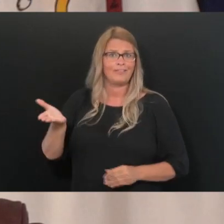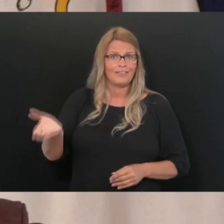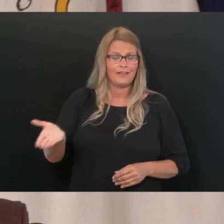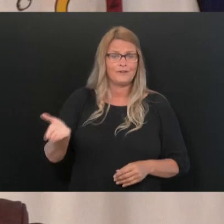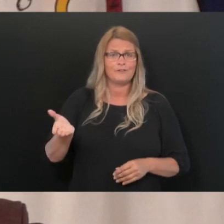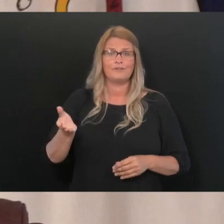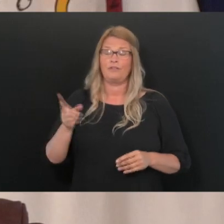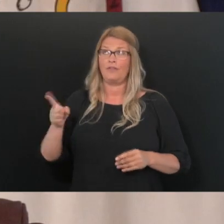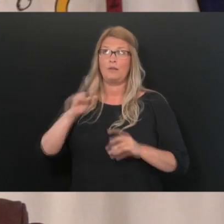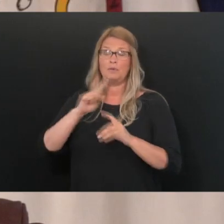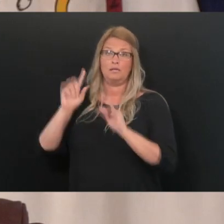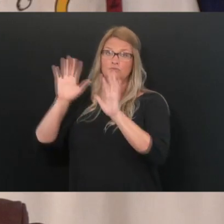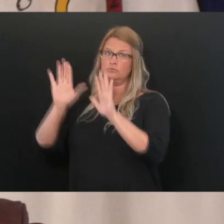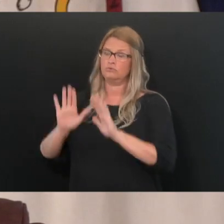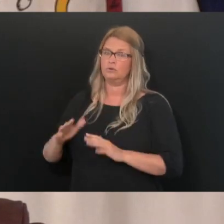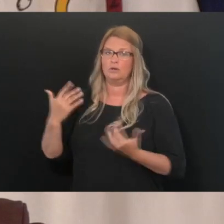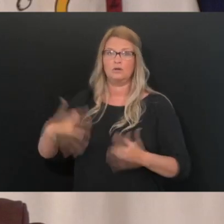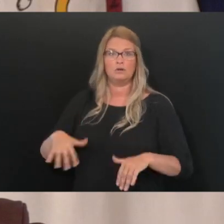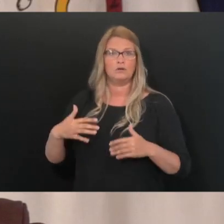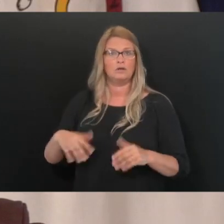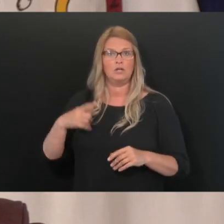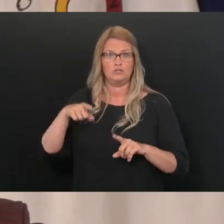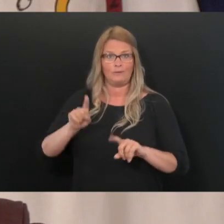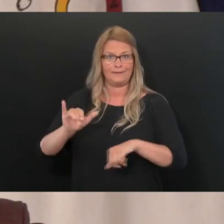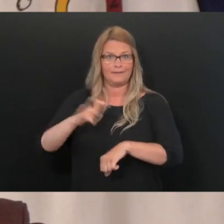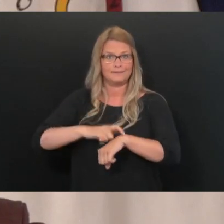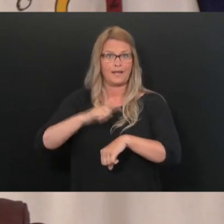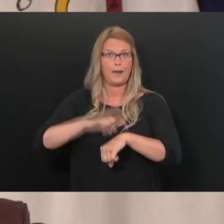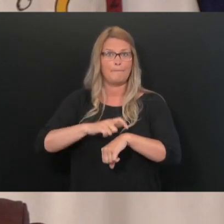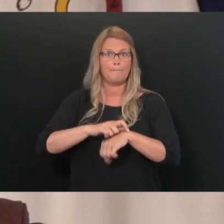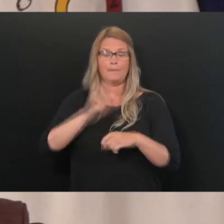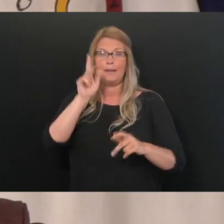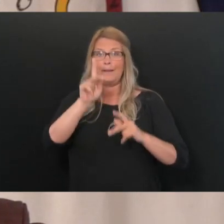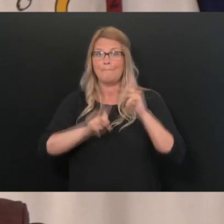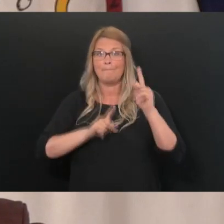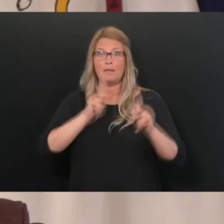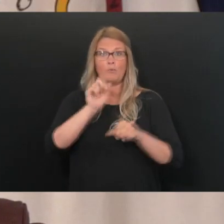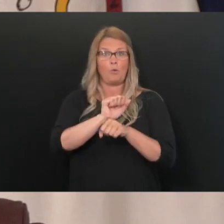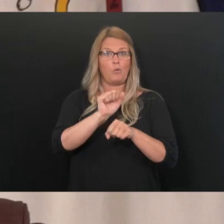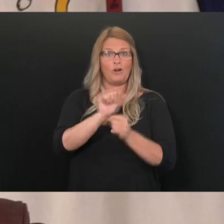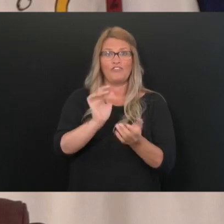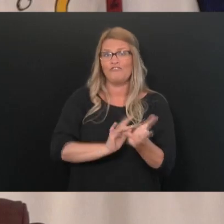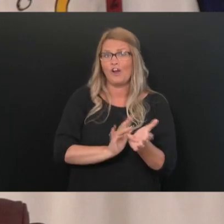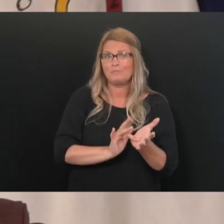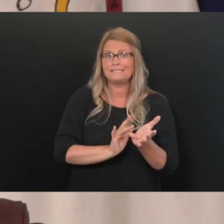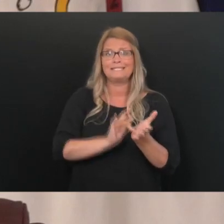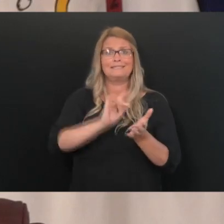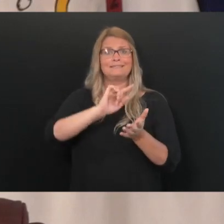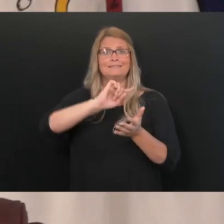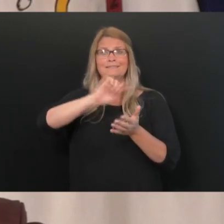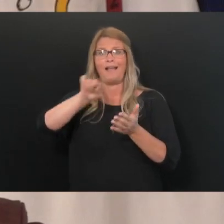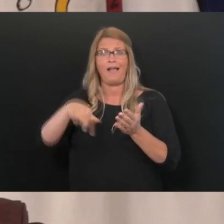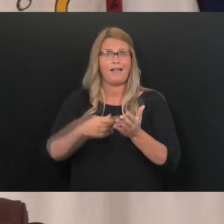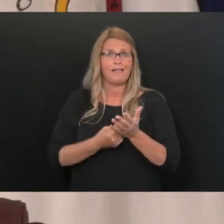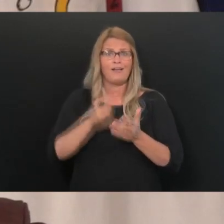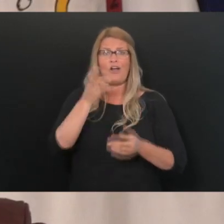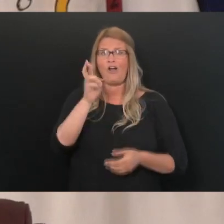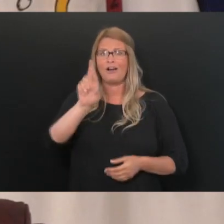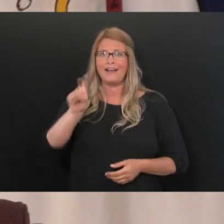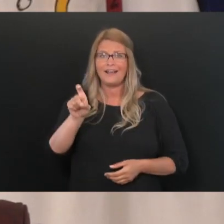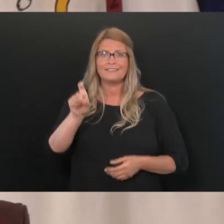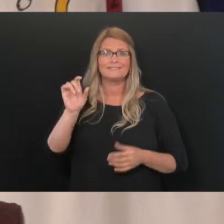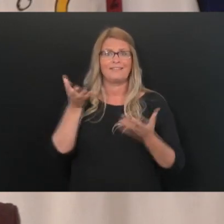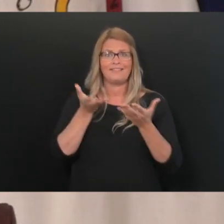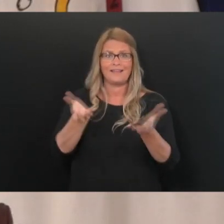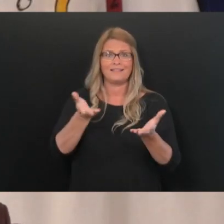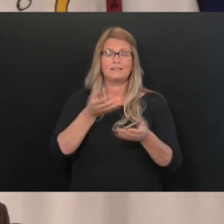been absolutely on the front lines, whether it be people at pharmacies or wherever, and we thought, well, that's the way to